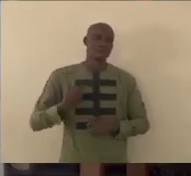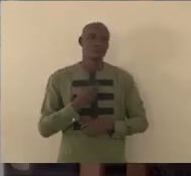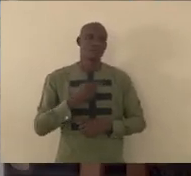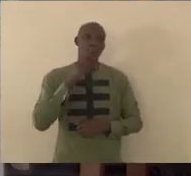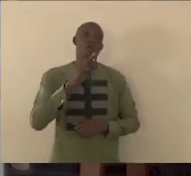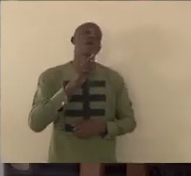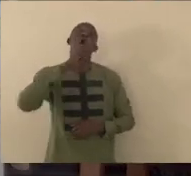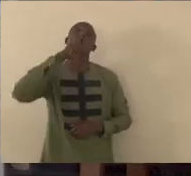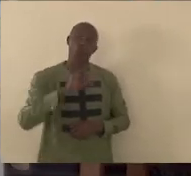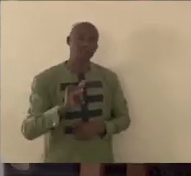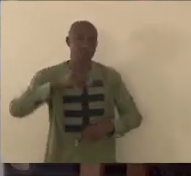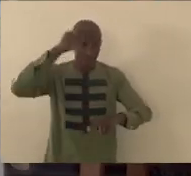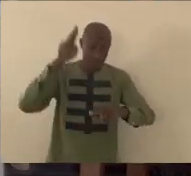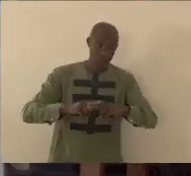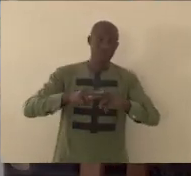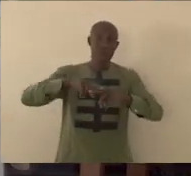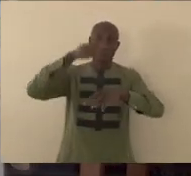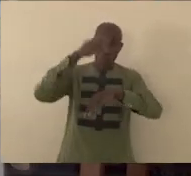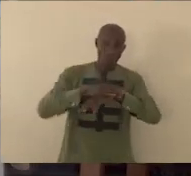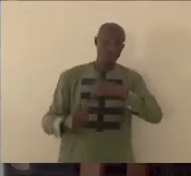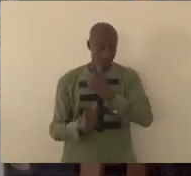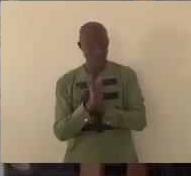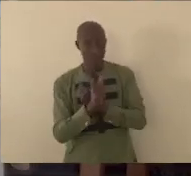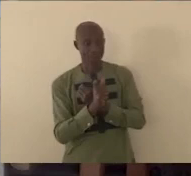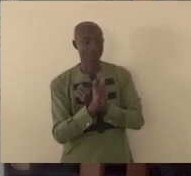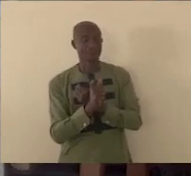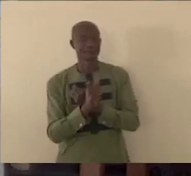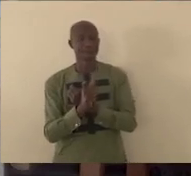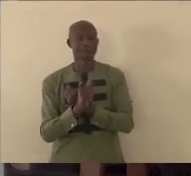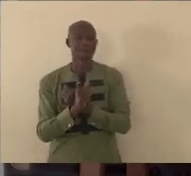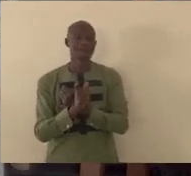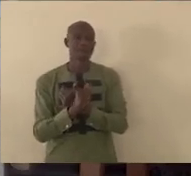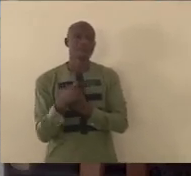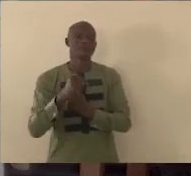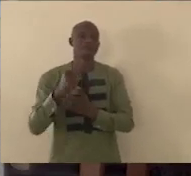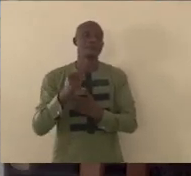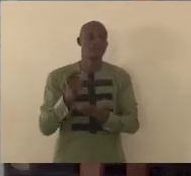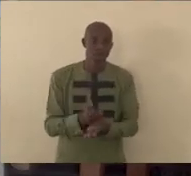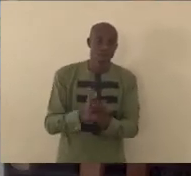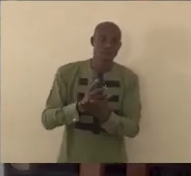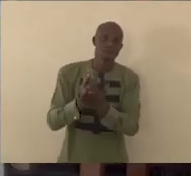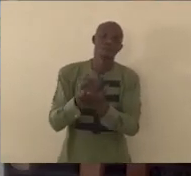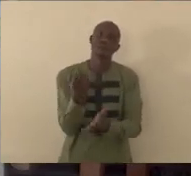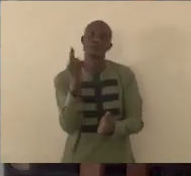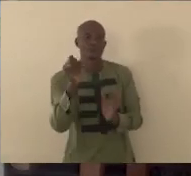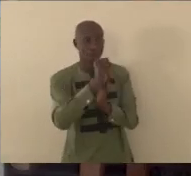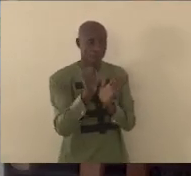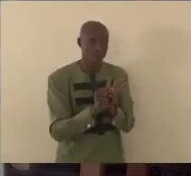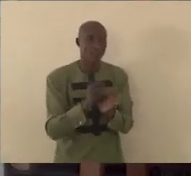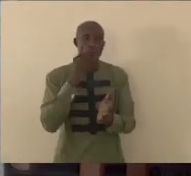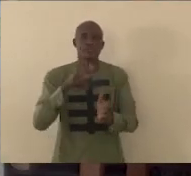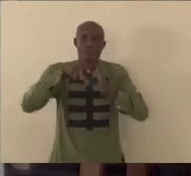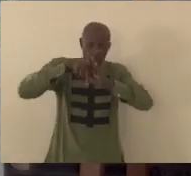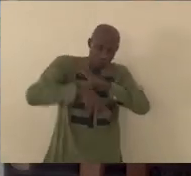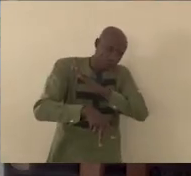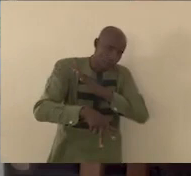We are quite frankly sitting on a keg of gunpowder or a ticking time bomb. The ship of state is sinking.